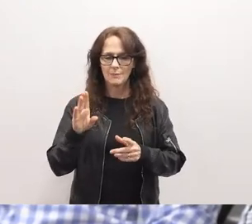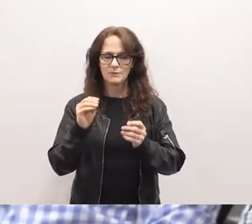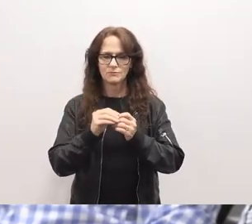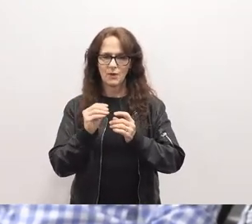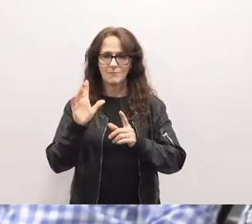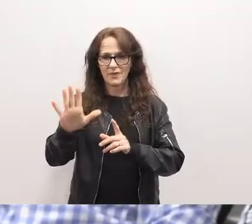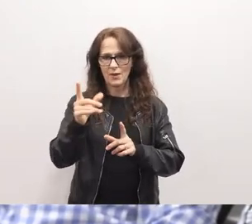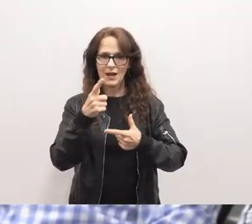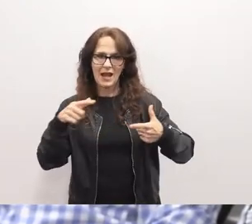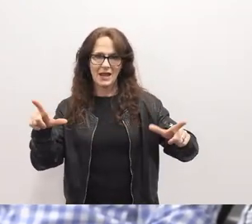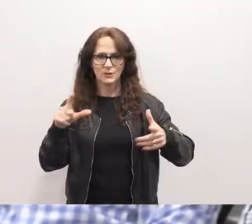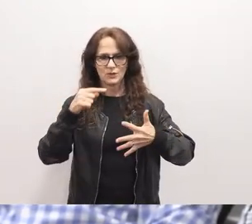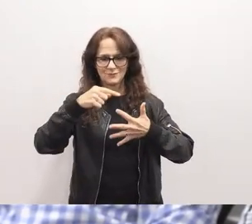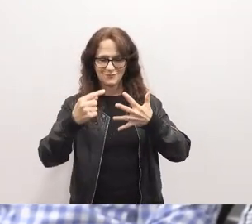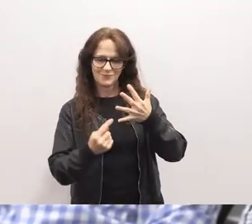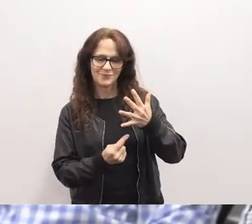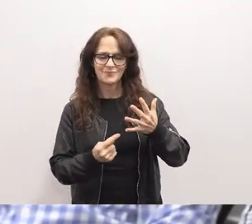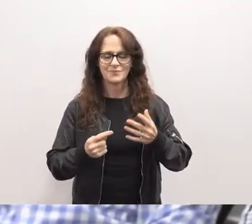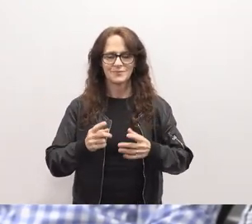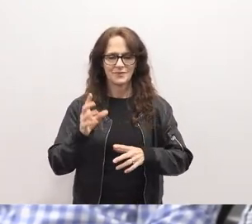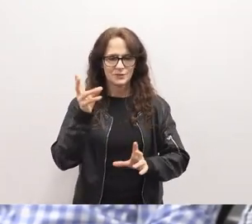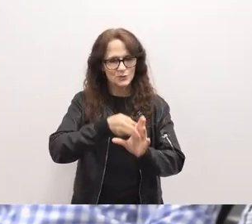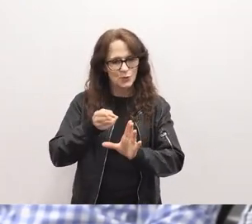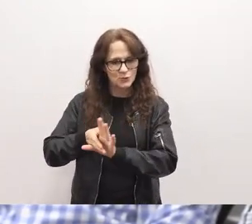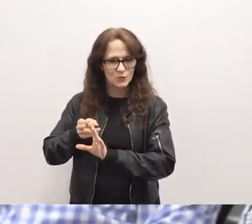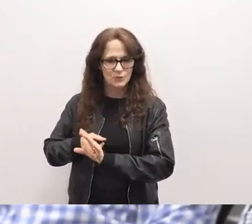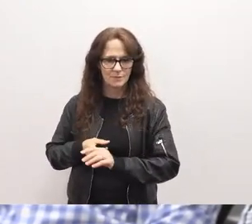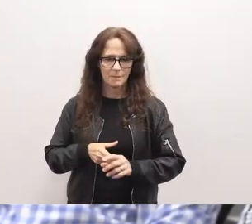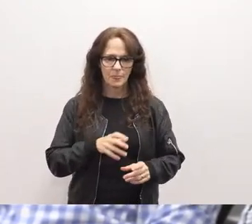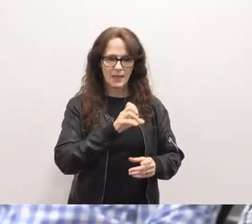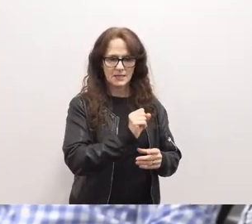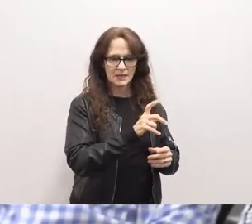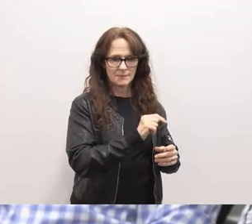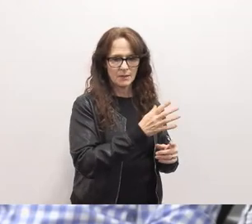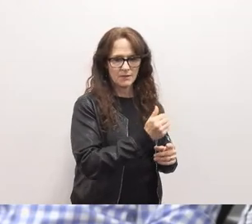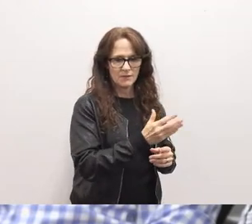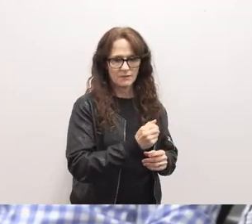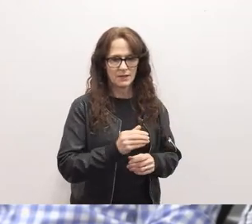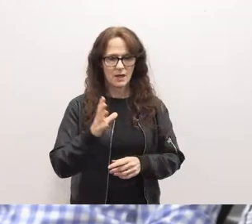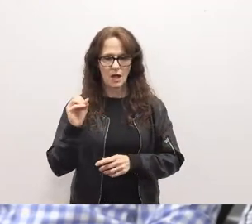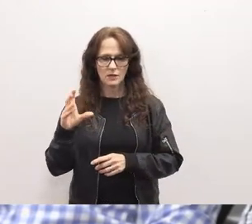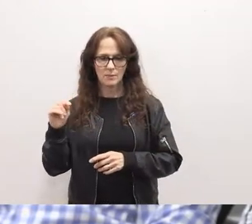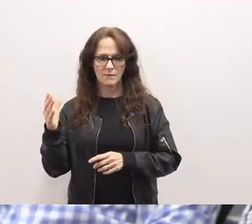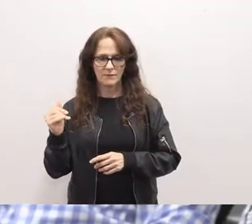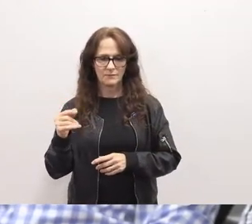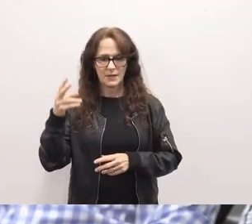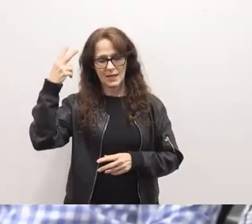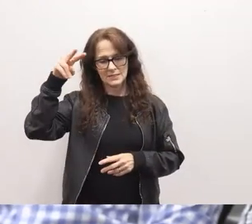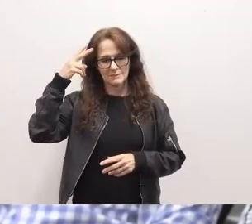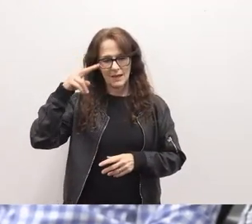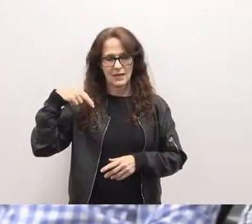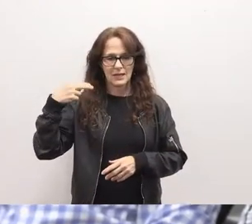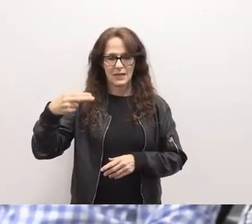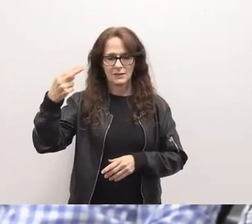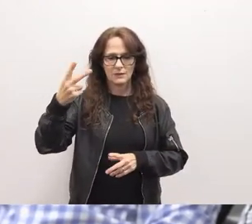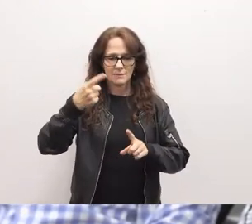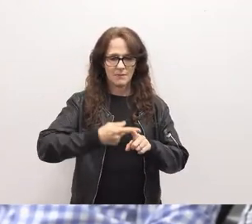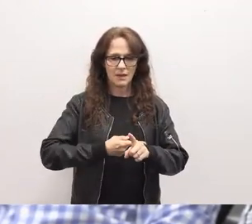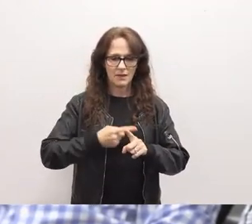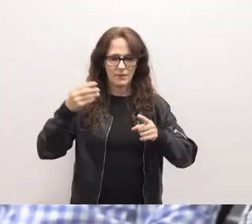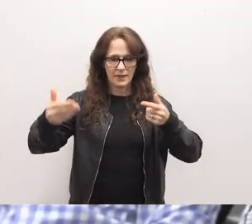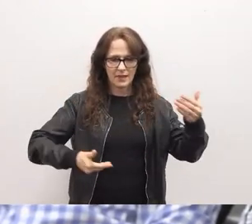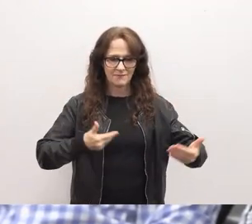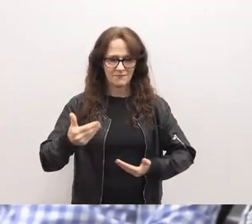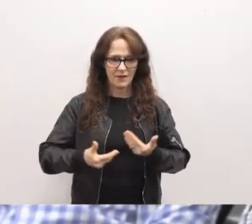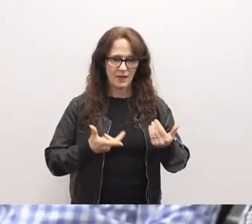From last Friday, September 15 to October 15, we celebrate our Hispanic Heritage Month, in which we invite clubs